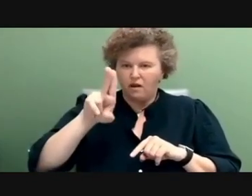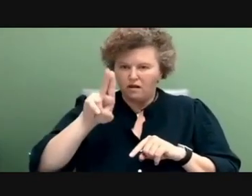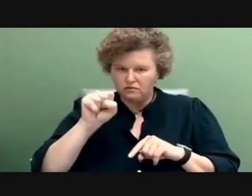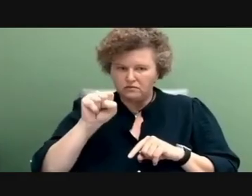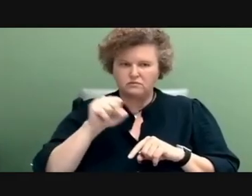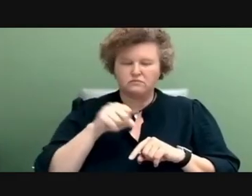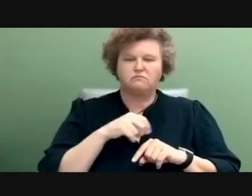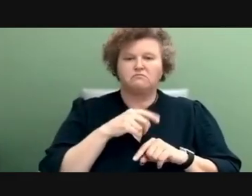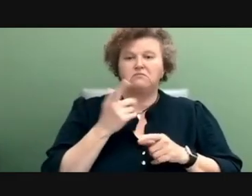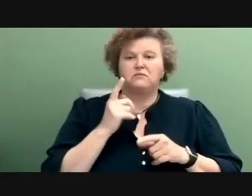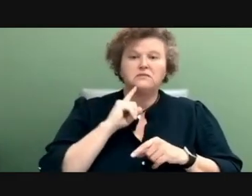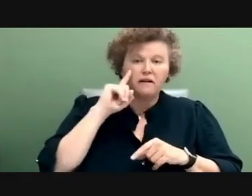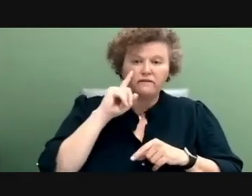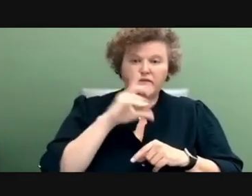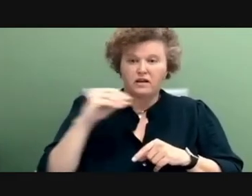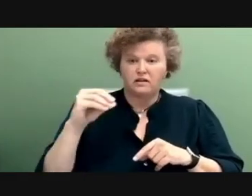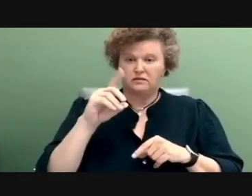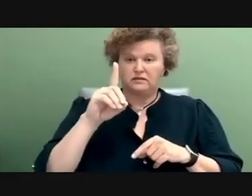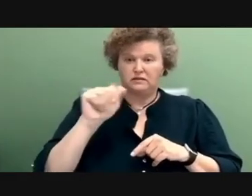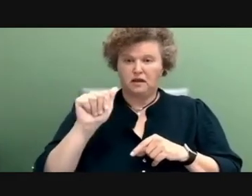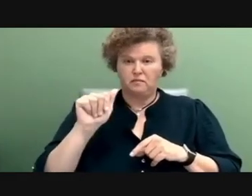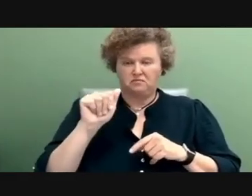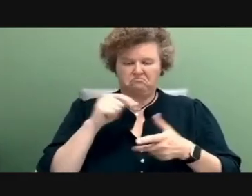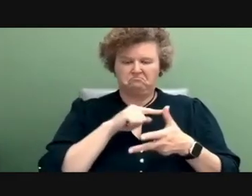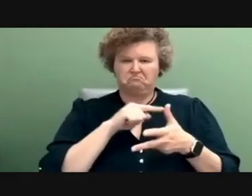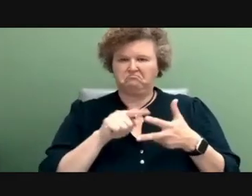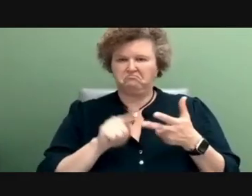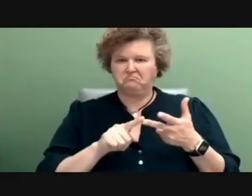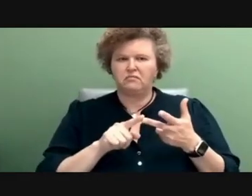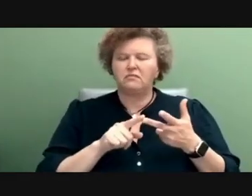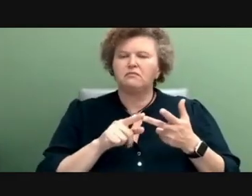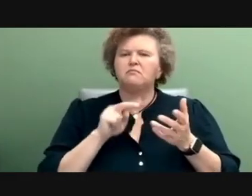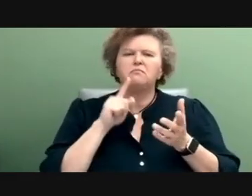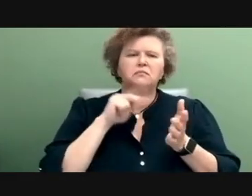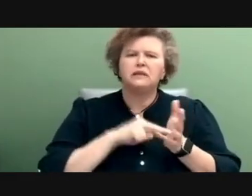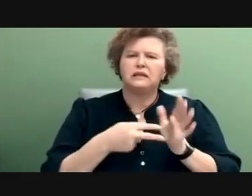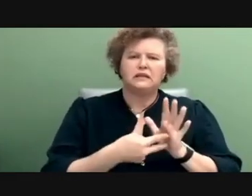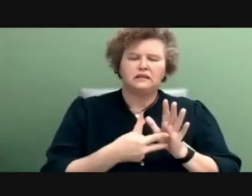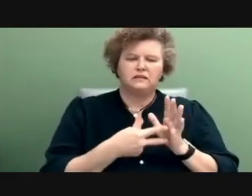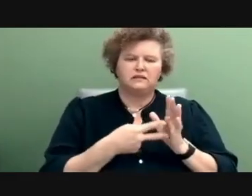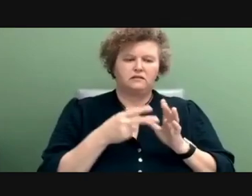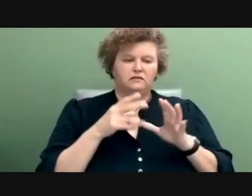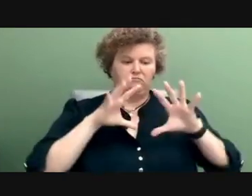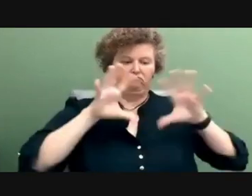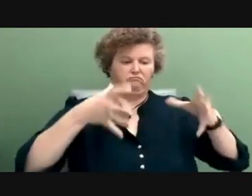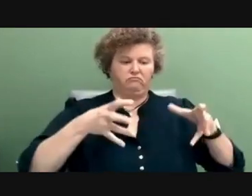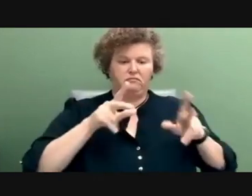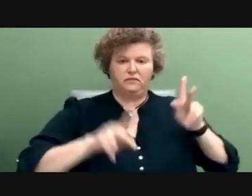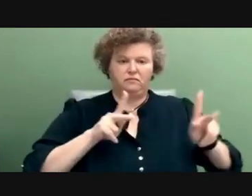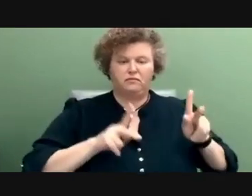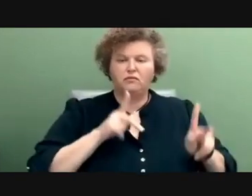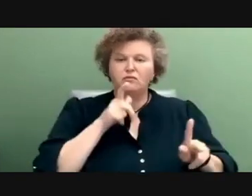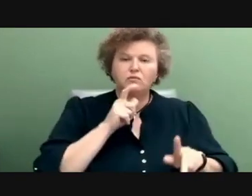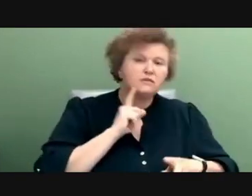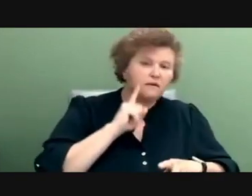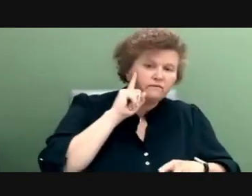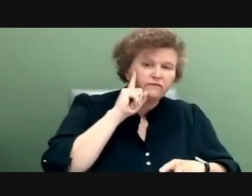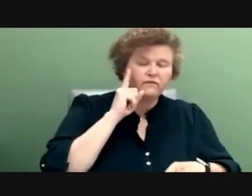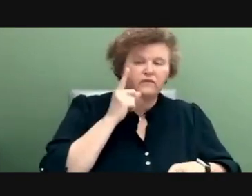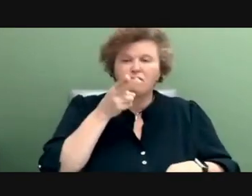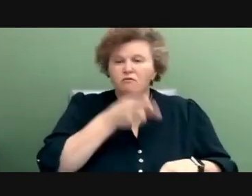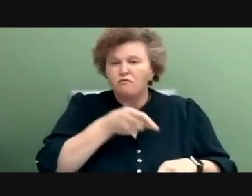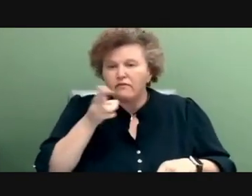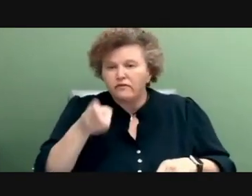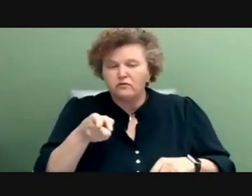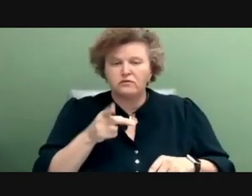spelled deaf, DEAF, and then plus, PLUS. And there's three different areas within that. So